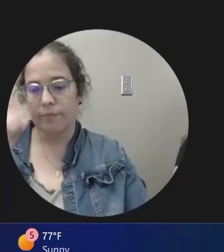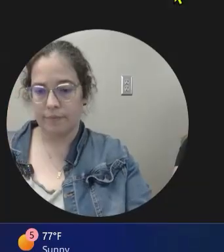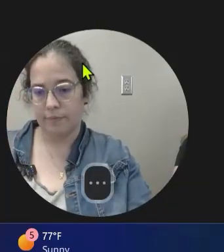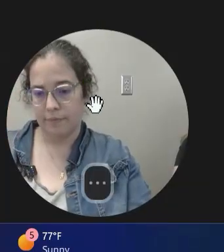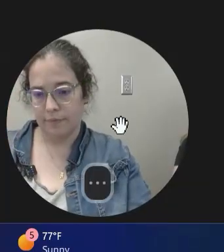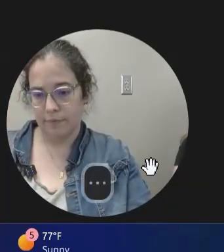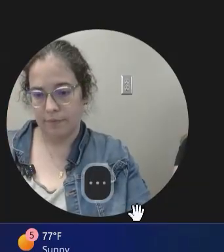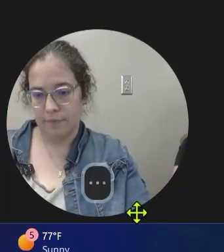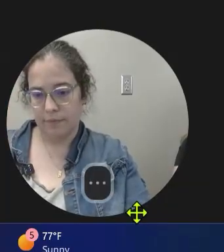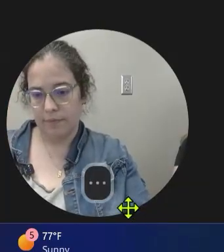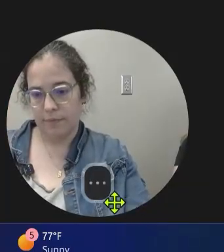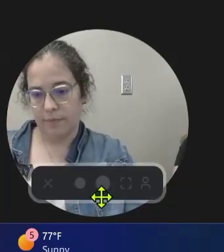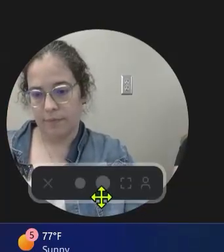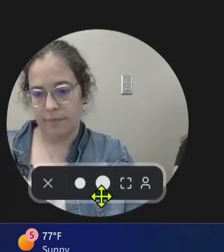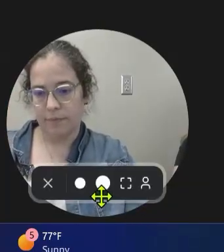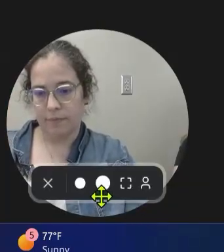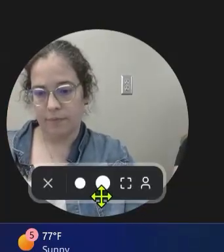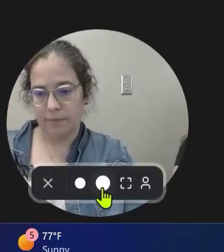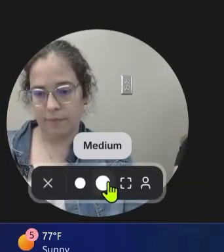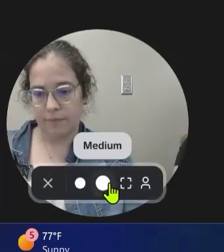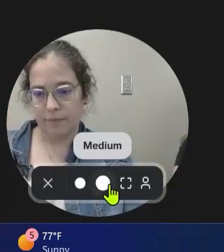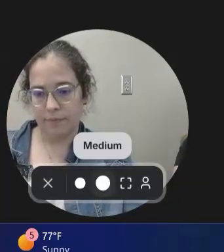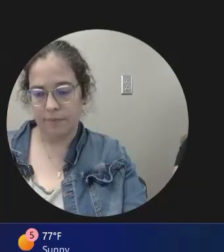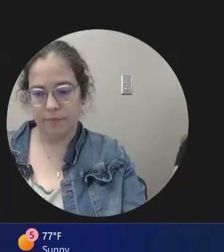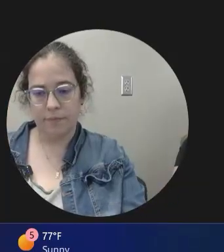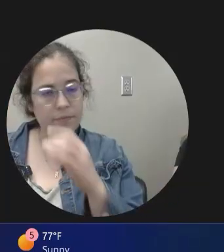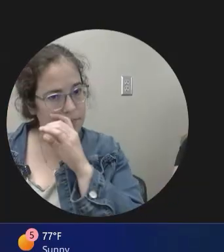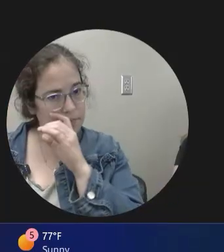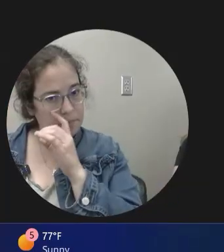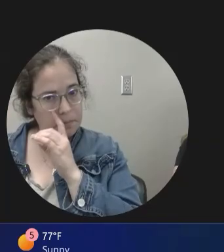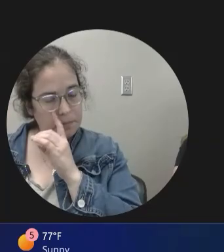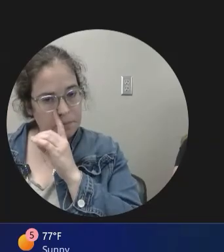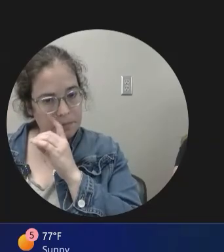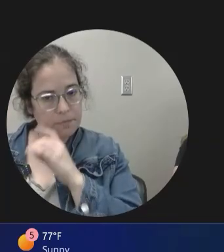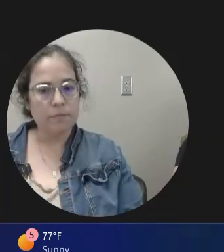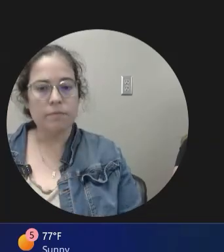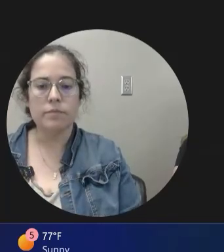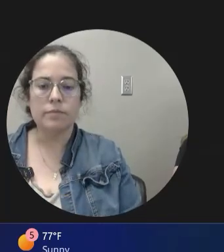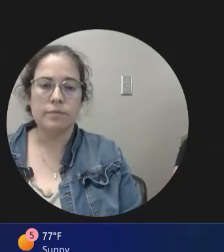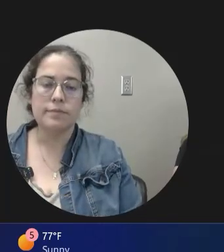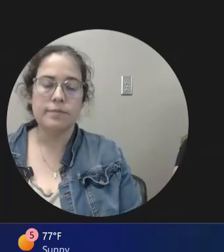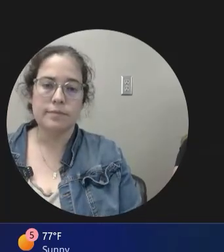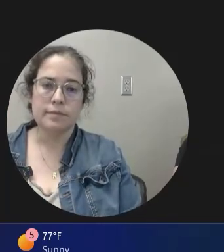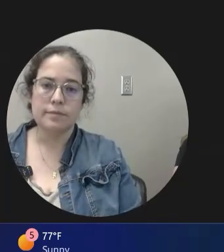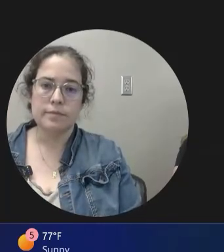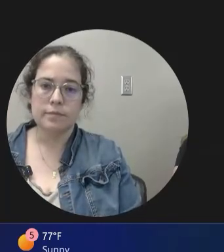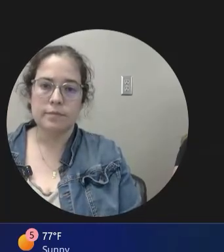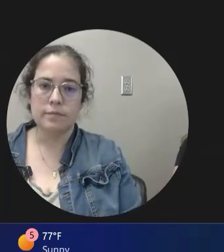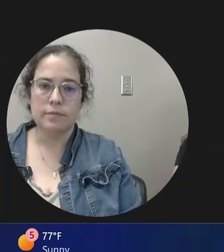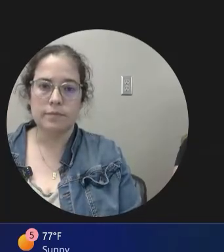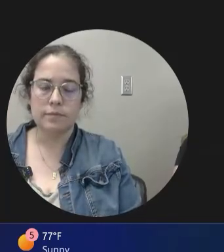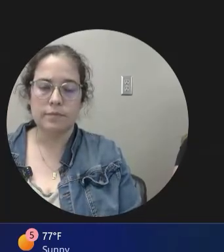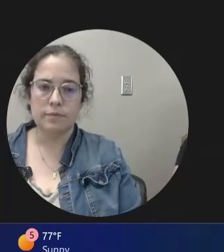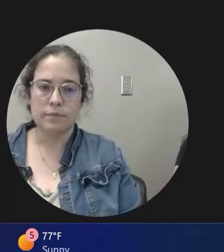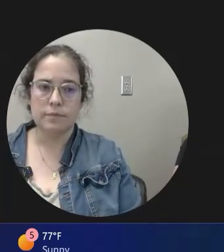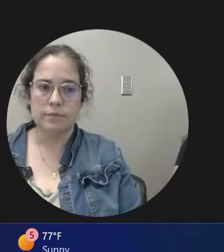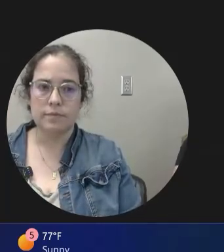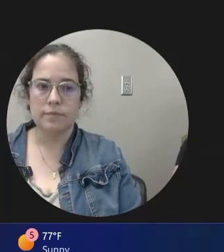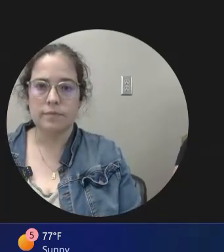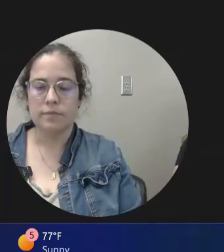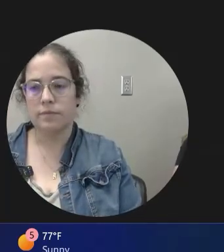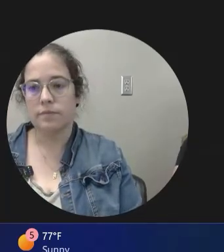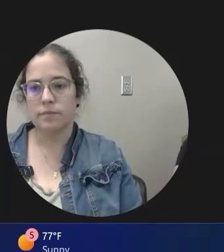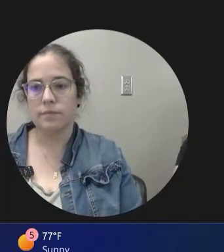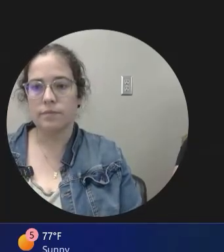down. We think you're going to have a little problem getting them 100% right. Remember, we are giving you a little